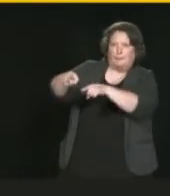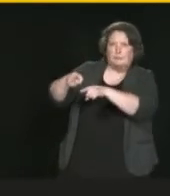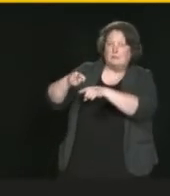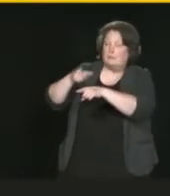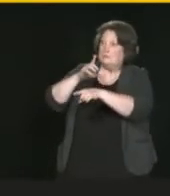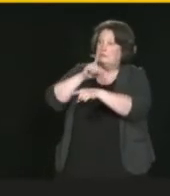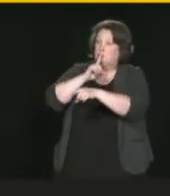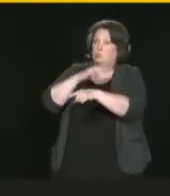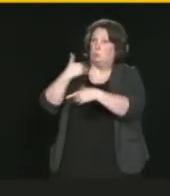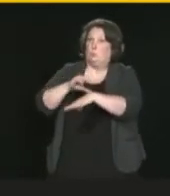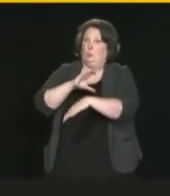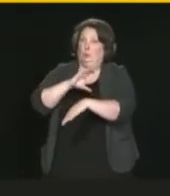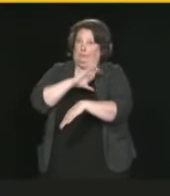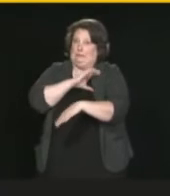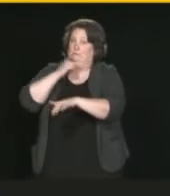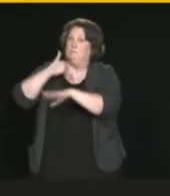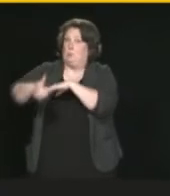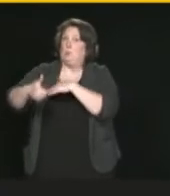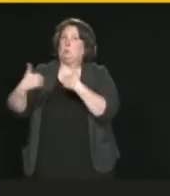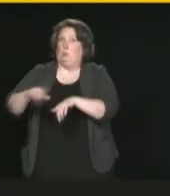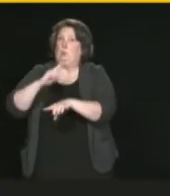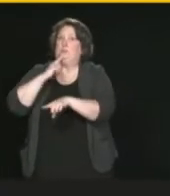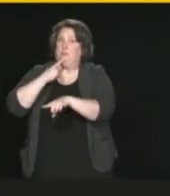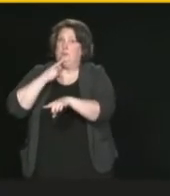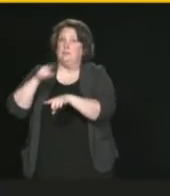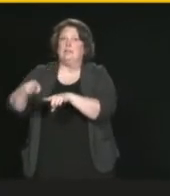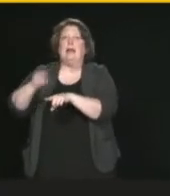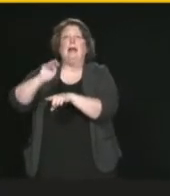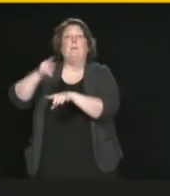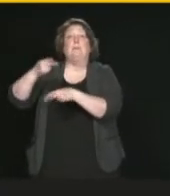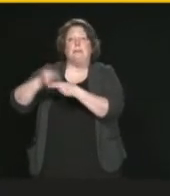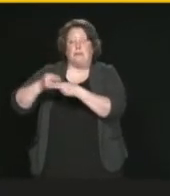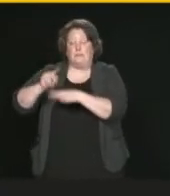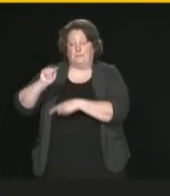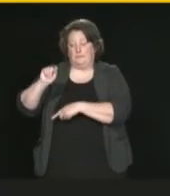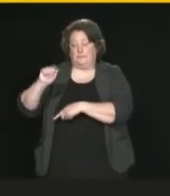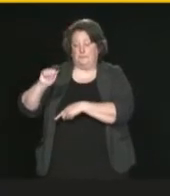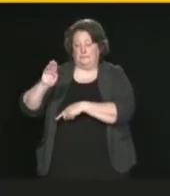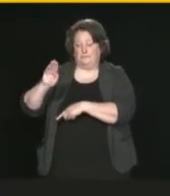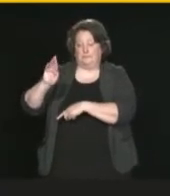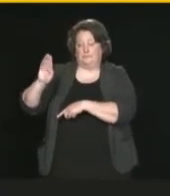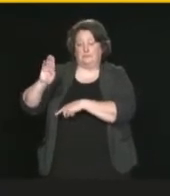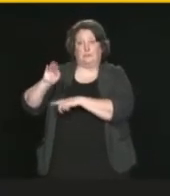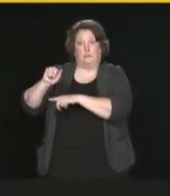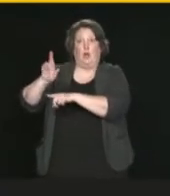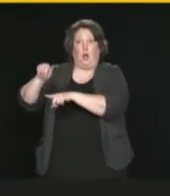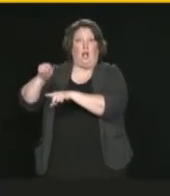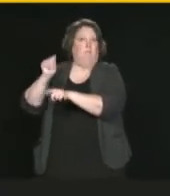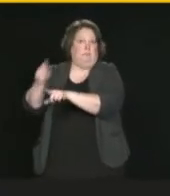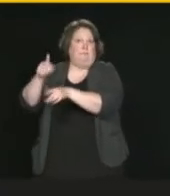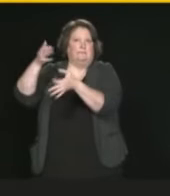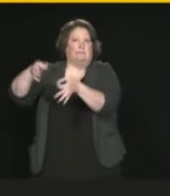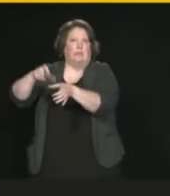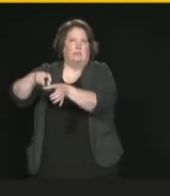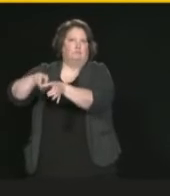serious allegations, and Mr. Tabara has removed himself from the Liberal Party